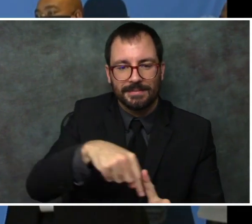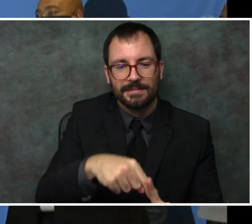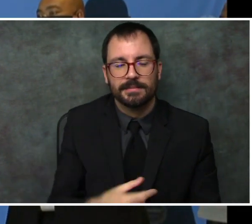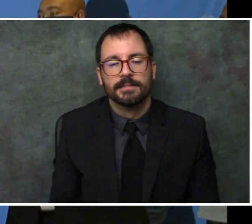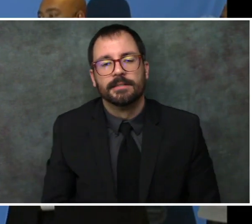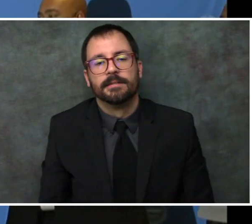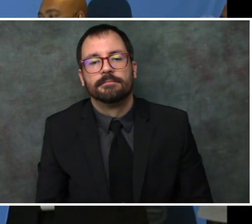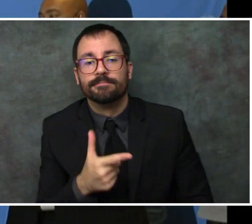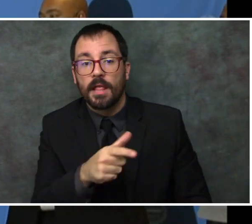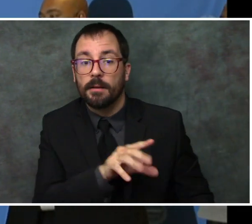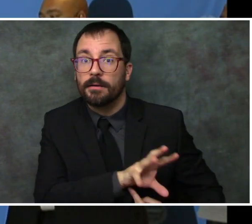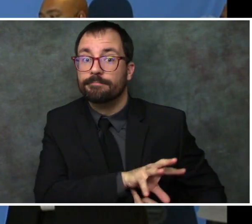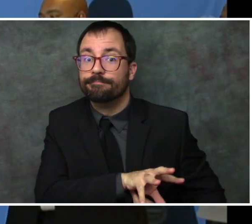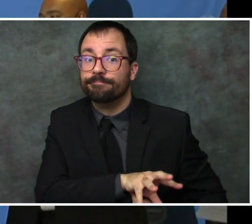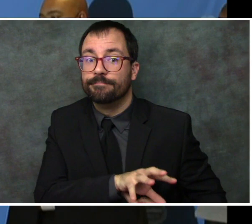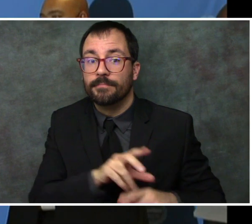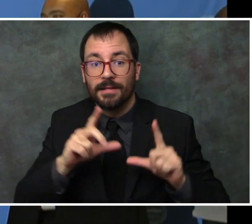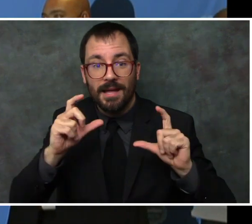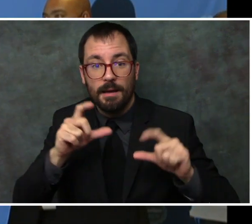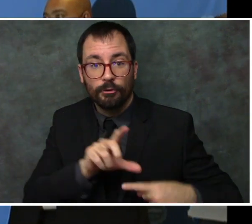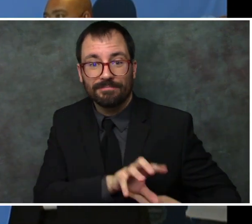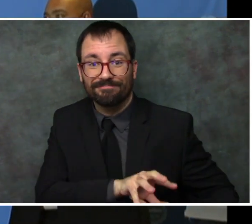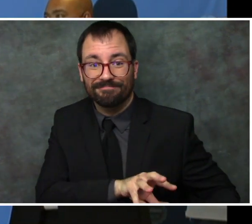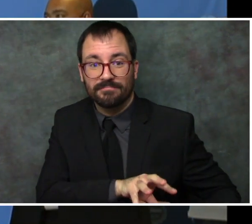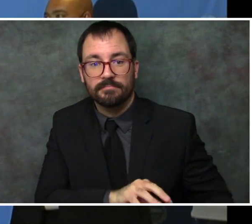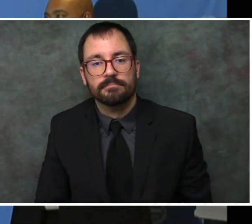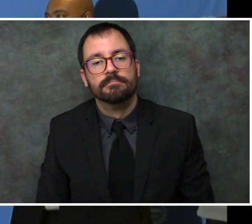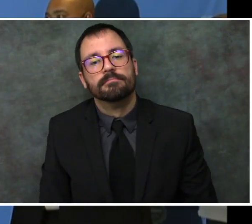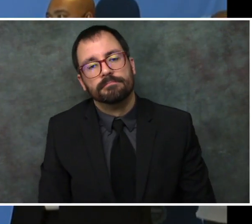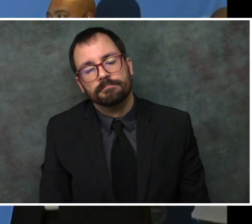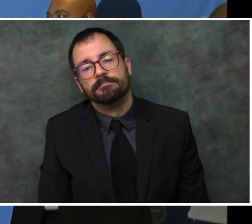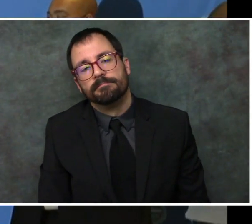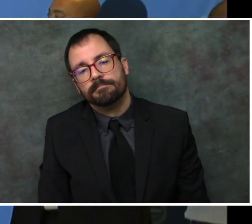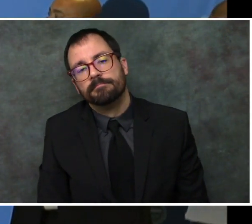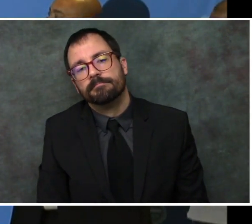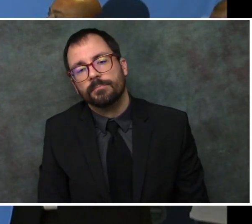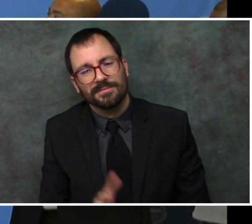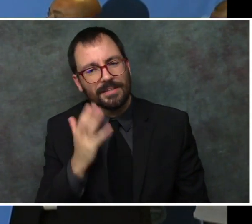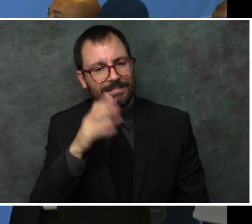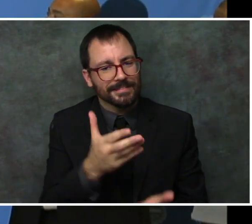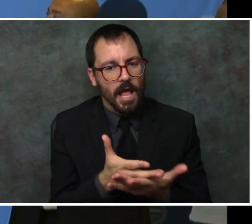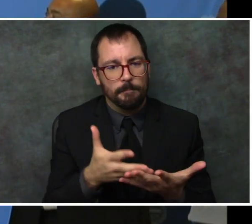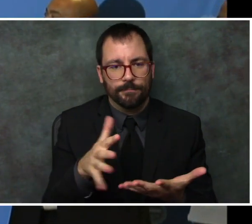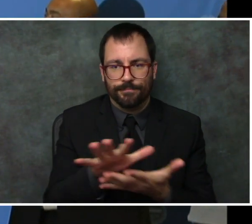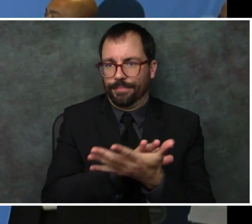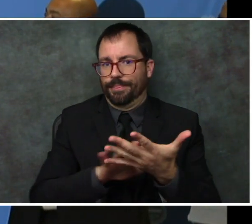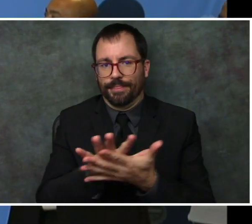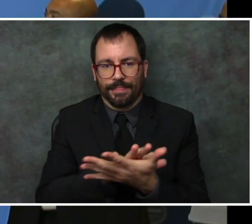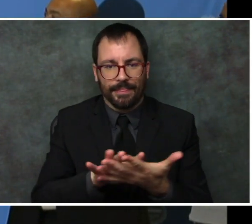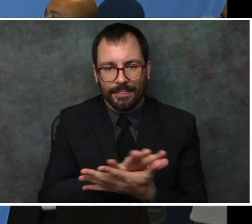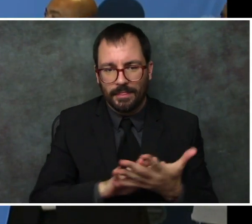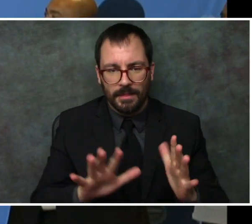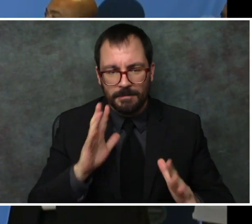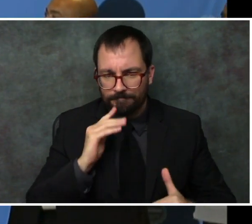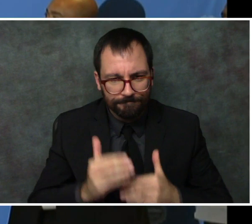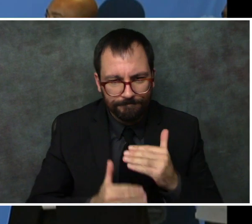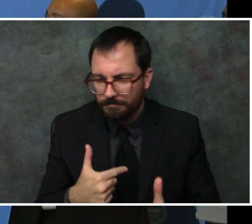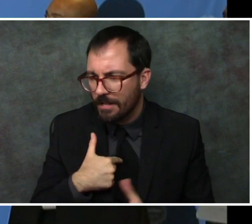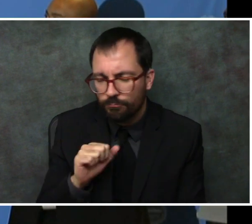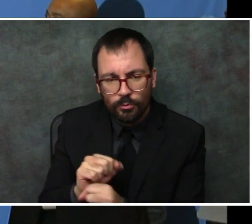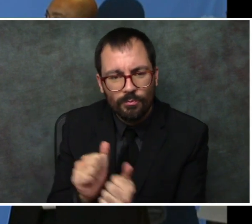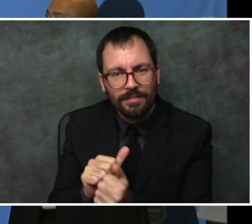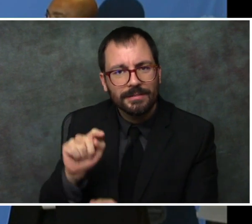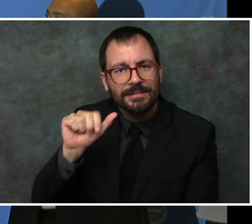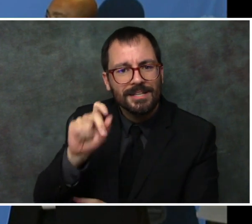right now in the world, and as you know, I was talking to the task force upstairs, and right after 4